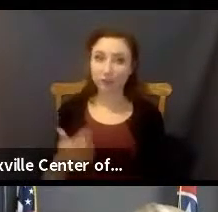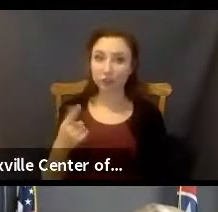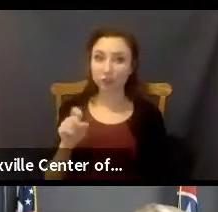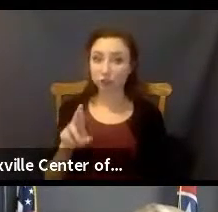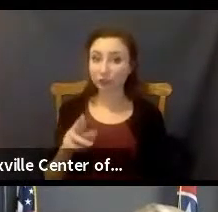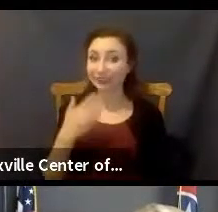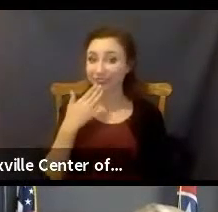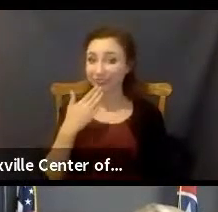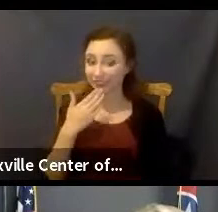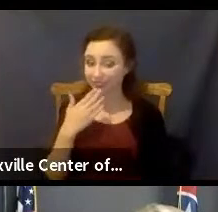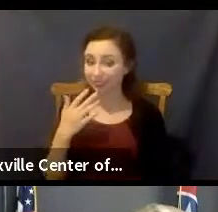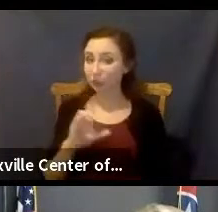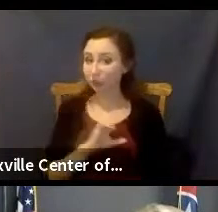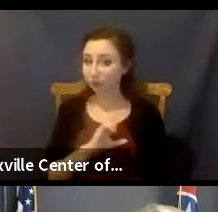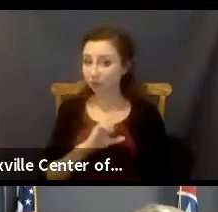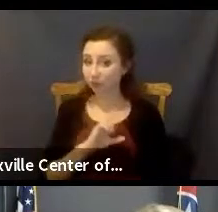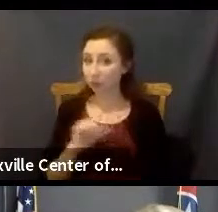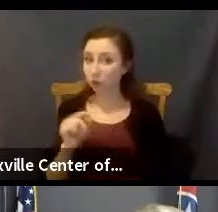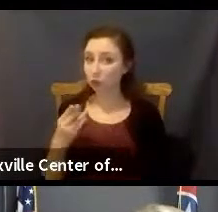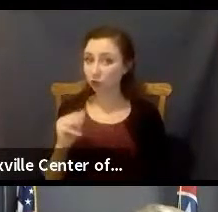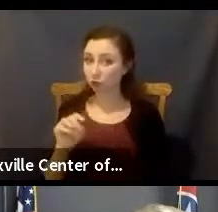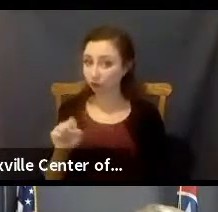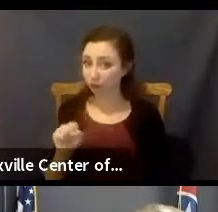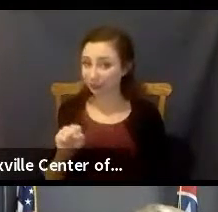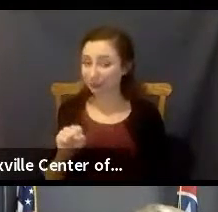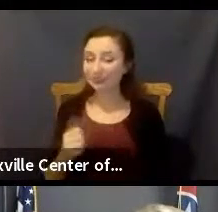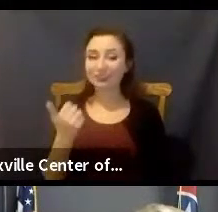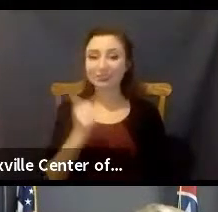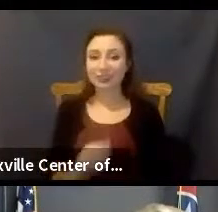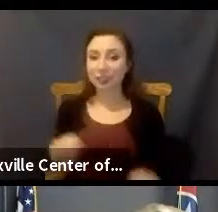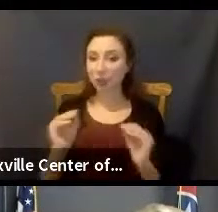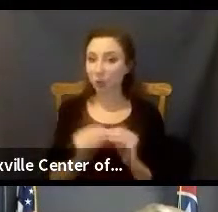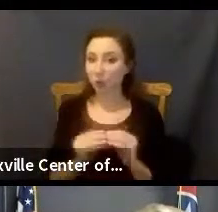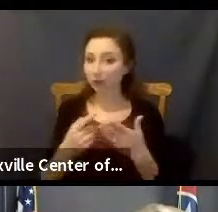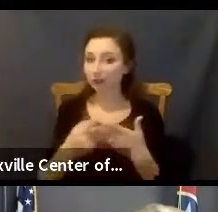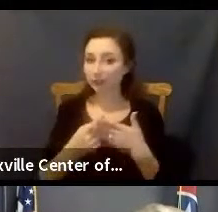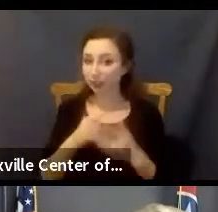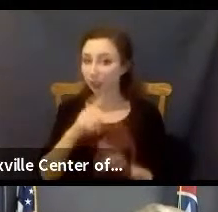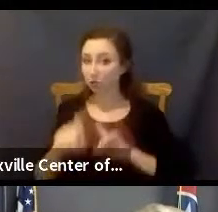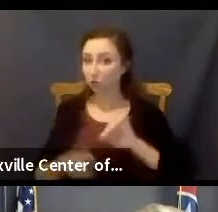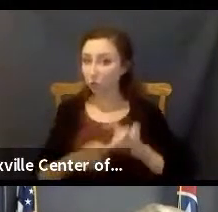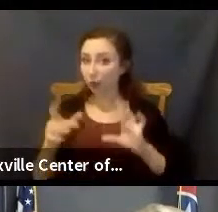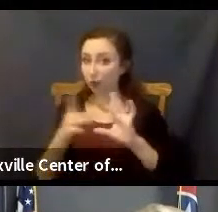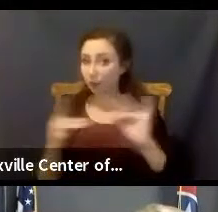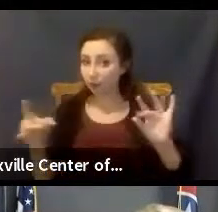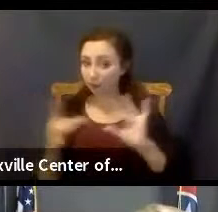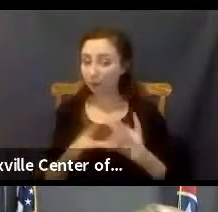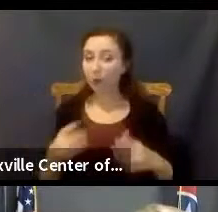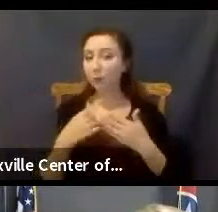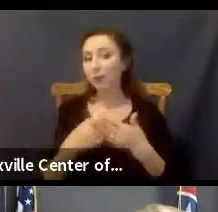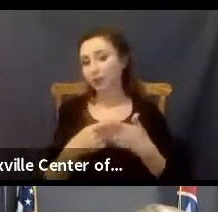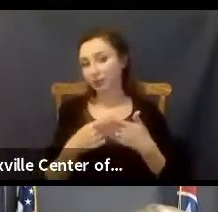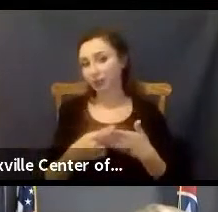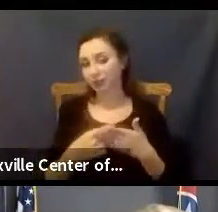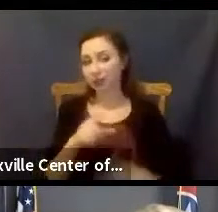Thank you, Chief Thomas. Other discussion, questions, comments, and we are discussing